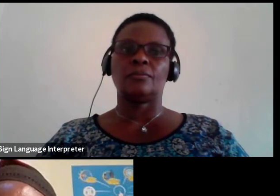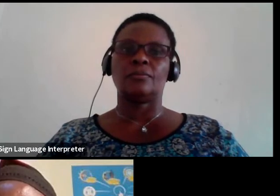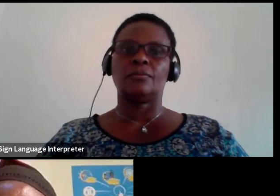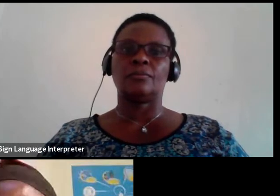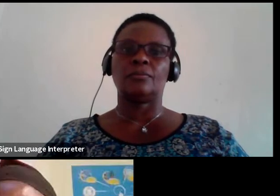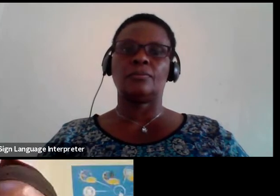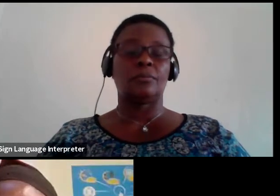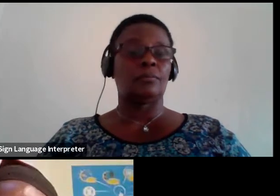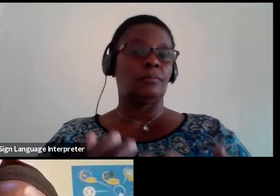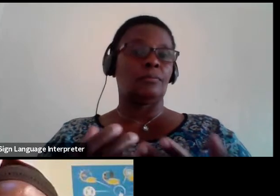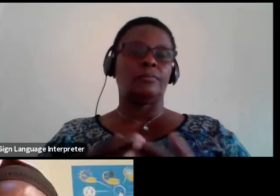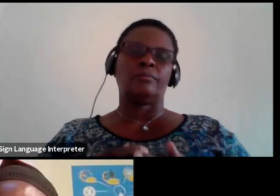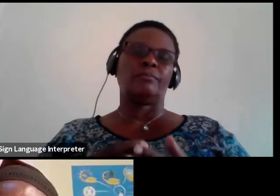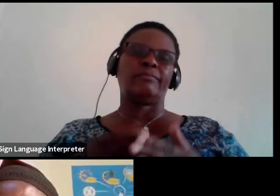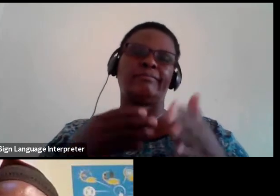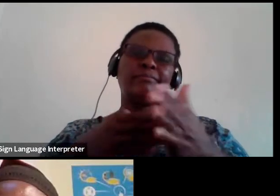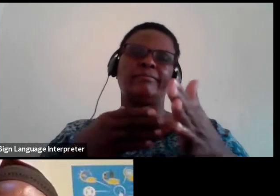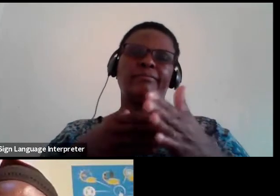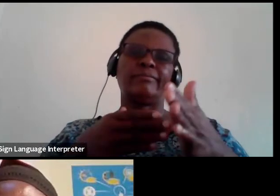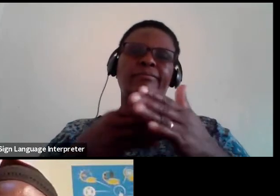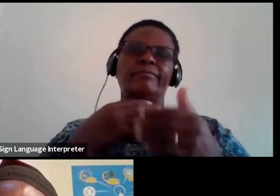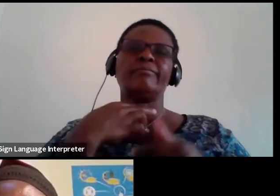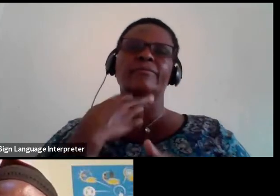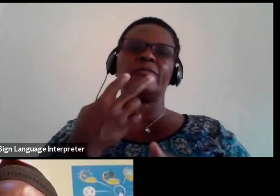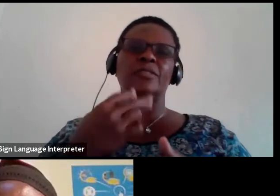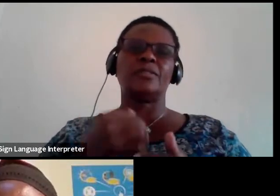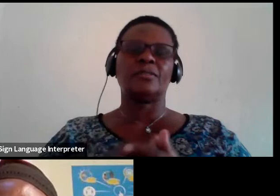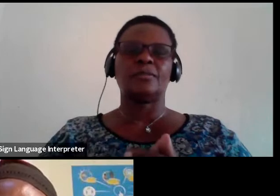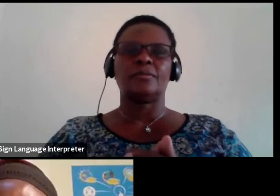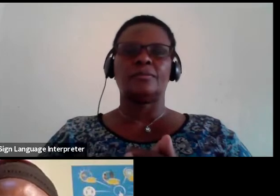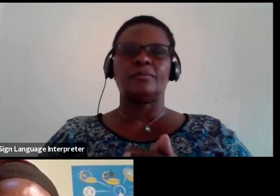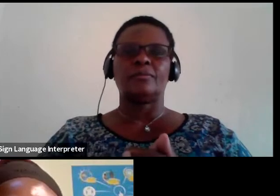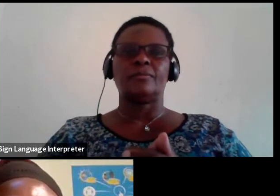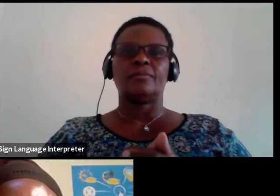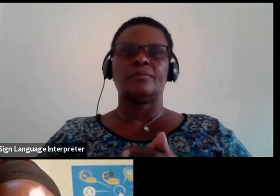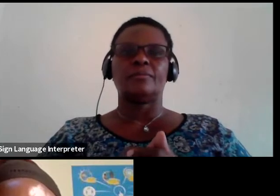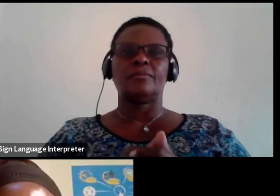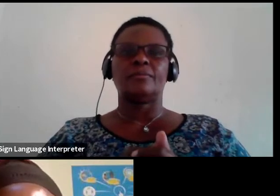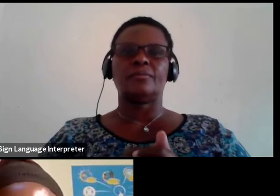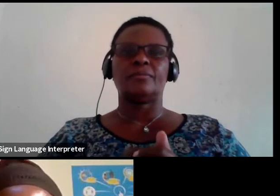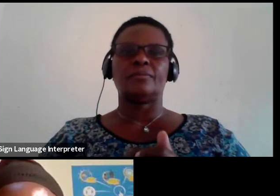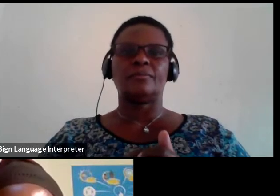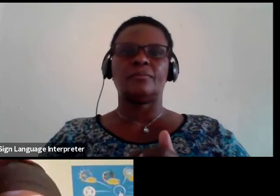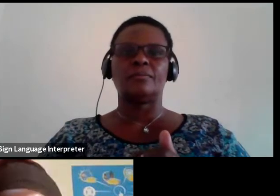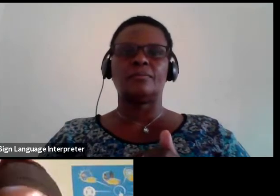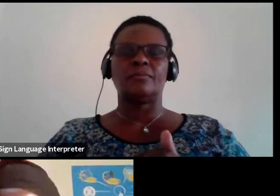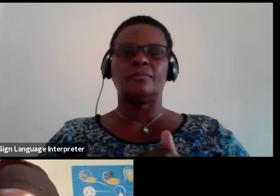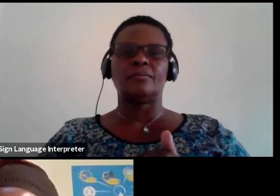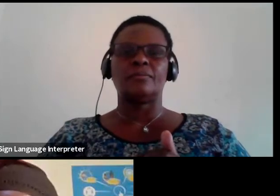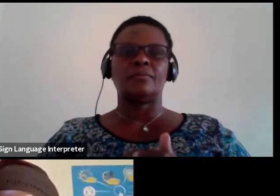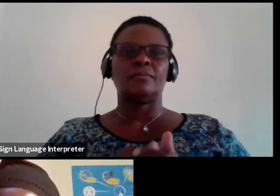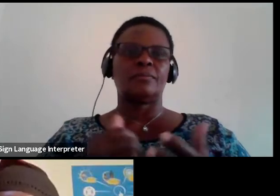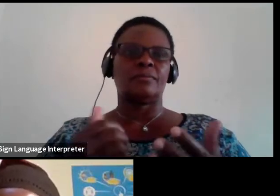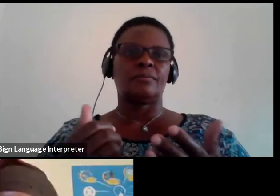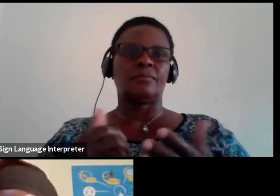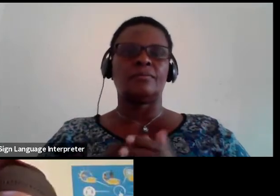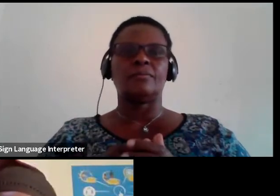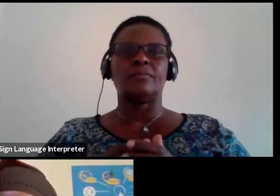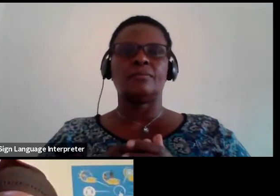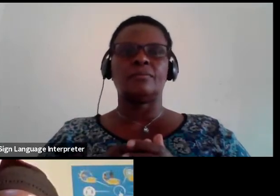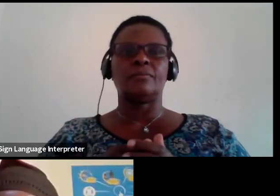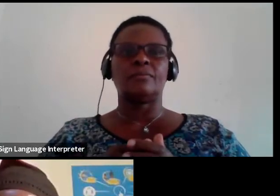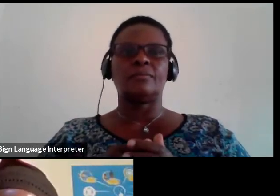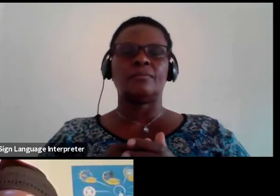of this video because Desmond just called me handsome. Earlier, Nicholas said I am his close friend. This information